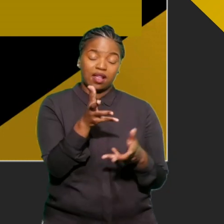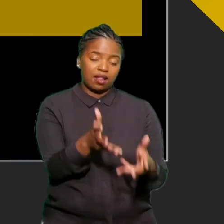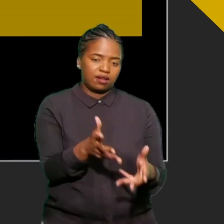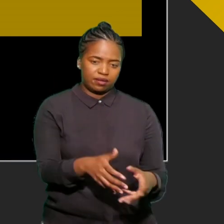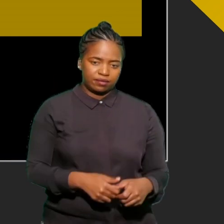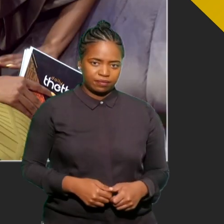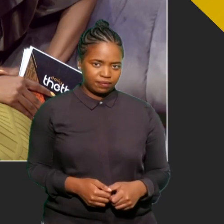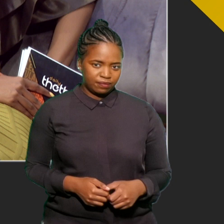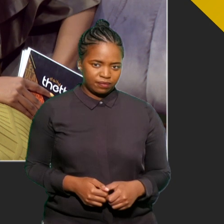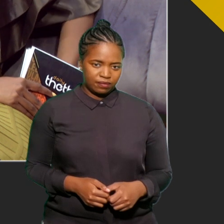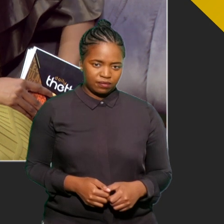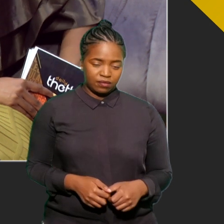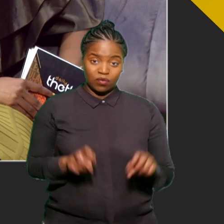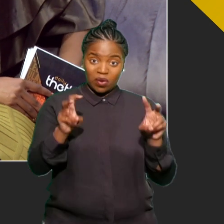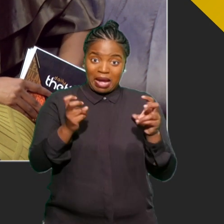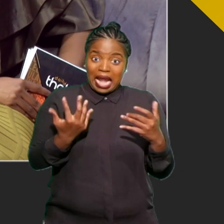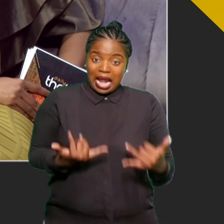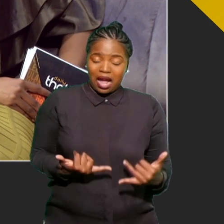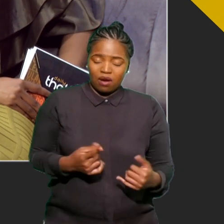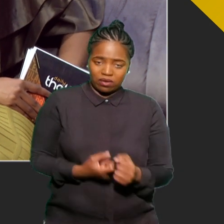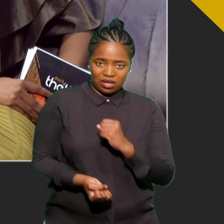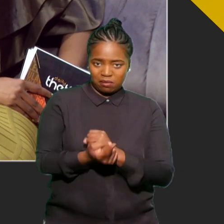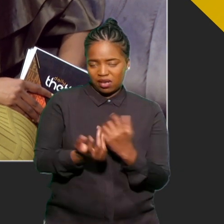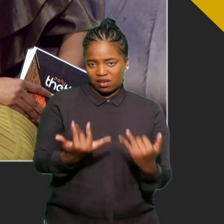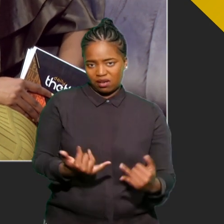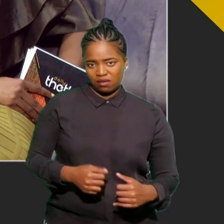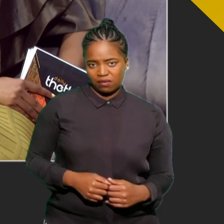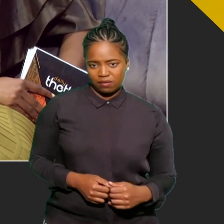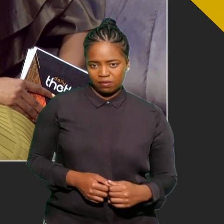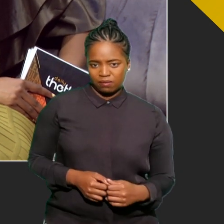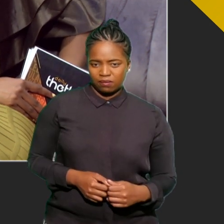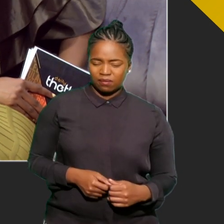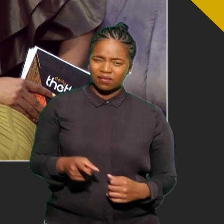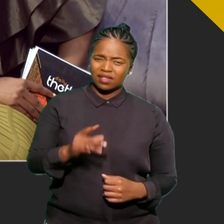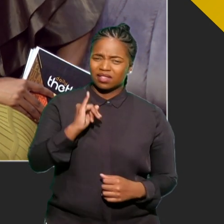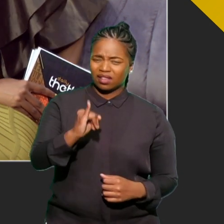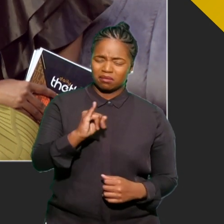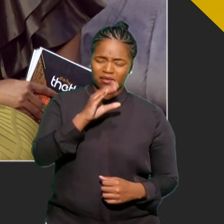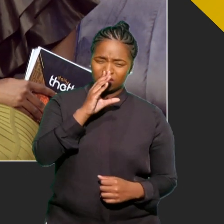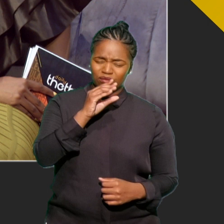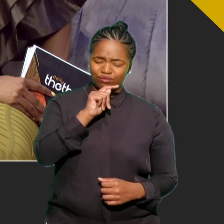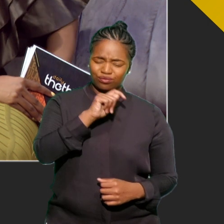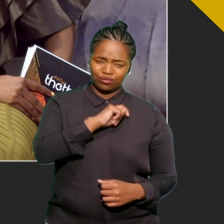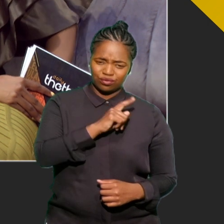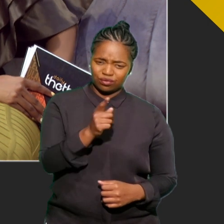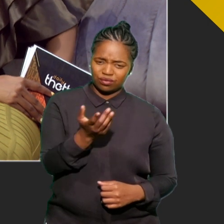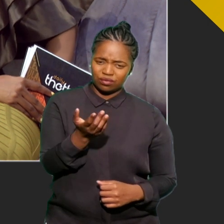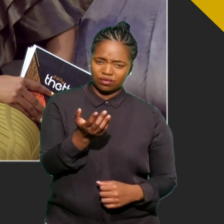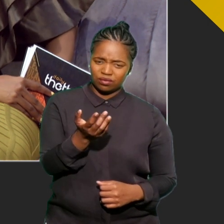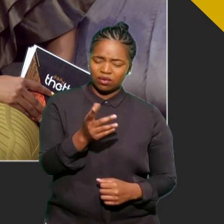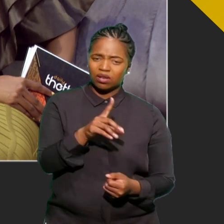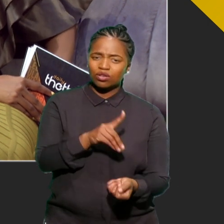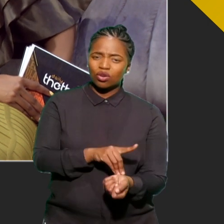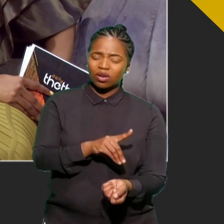ukufunda into enje, sikhuluma ngento eyenzakalayo somewhere in the country right now. Yeah, no, ibuyima tama yakulala kayona thone. Doctor, reading